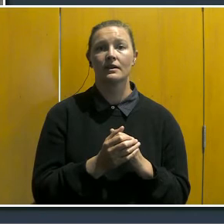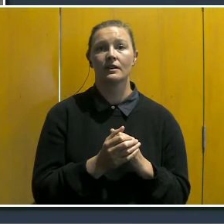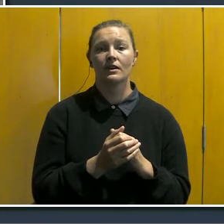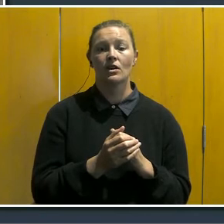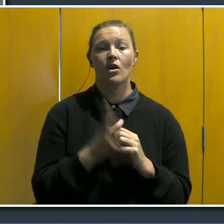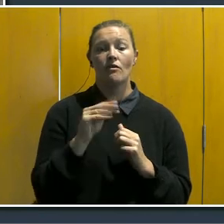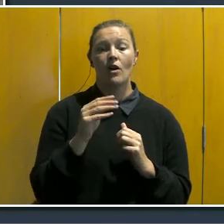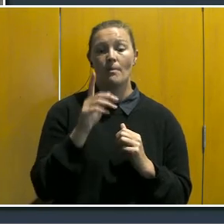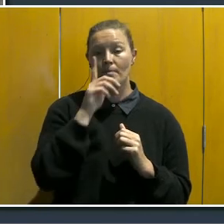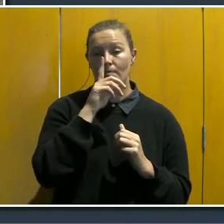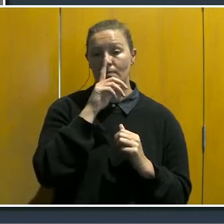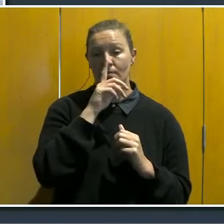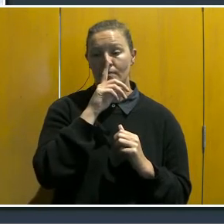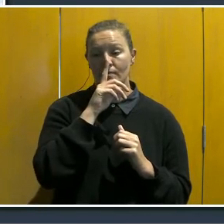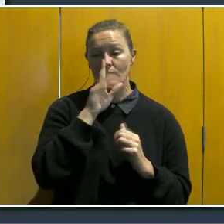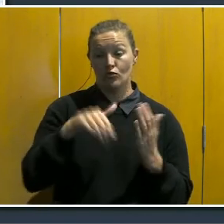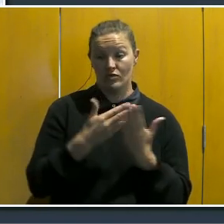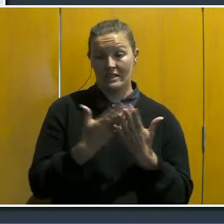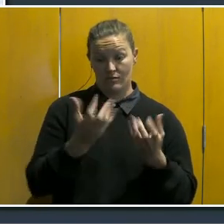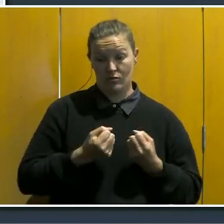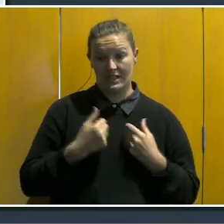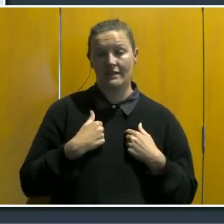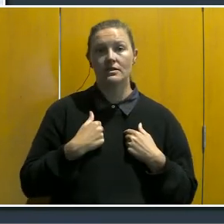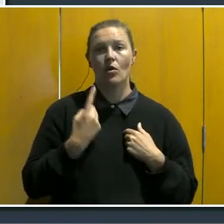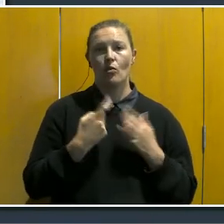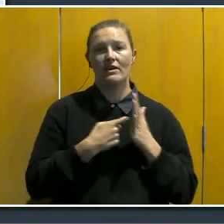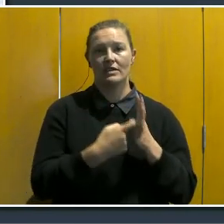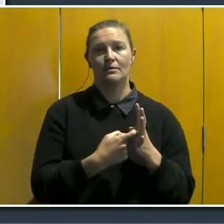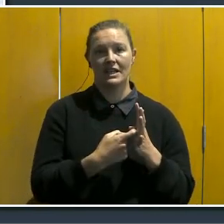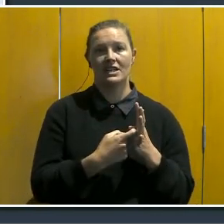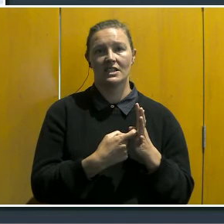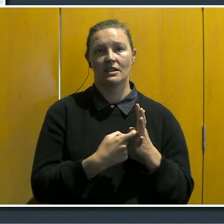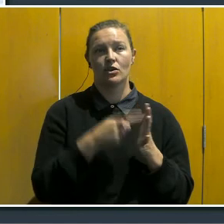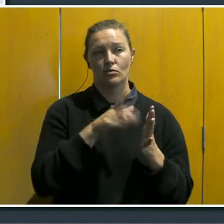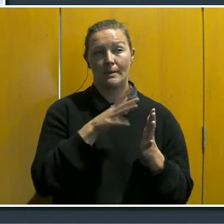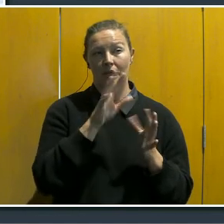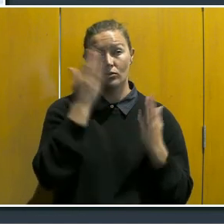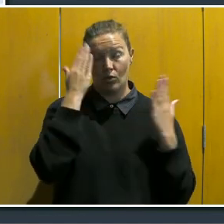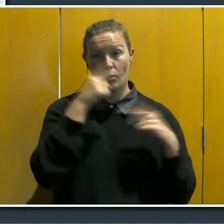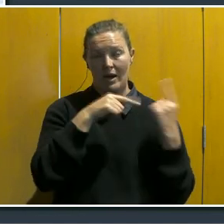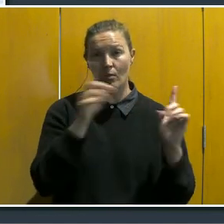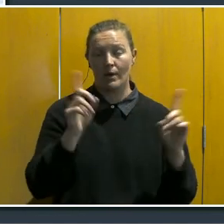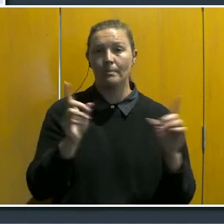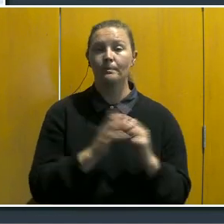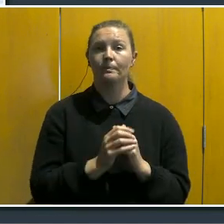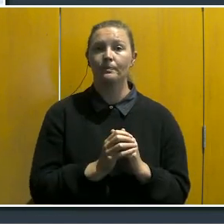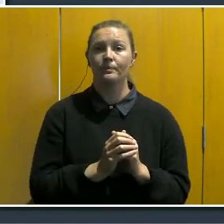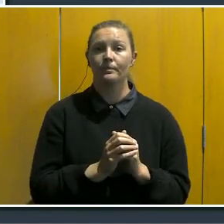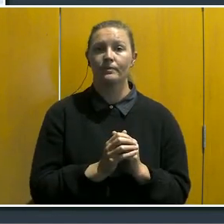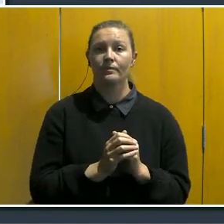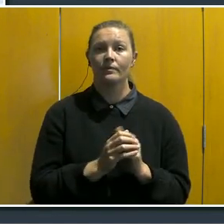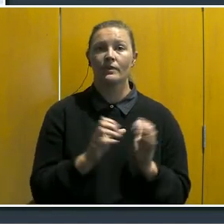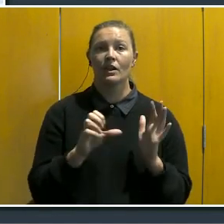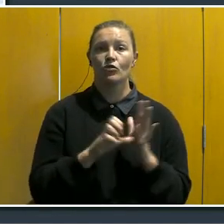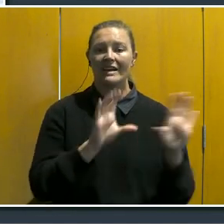the submissions that we received, one of the recommendations that the office has put in front of us that you're probably not familiar with was that the